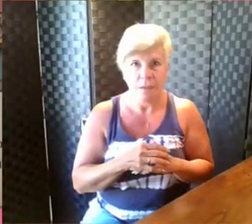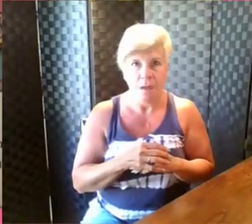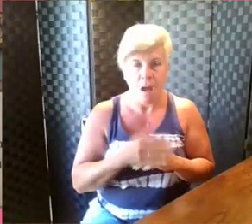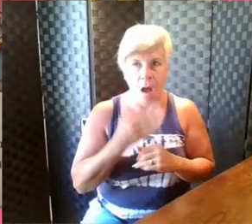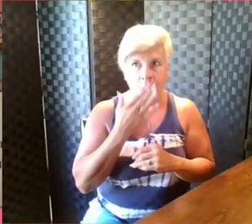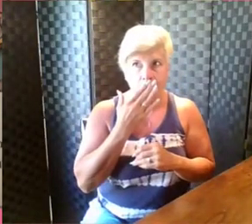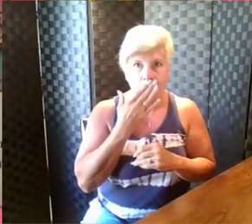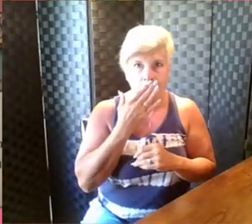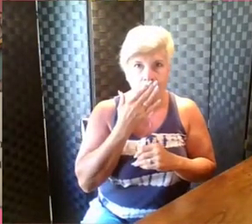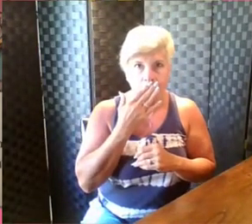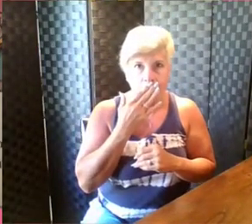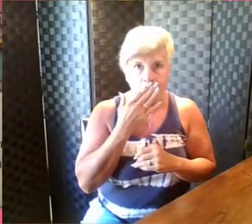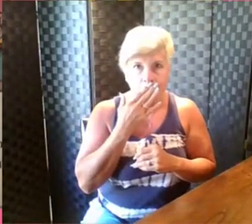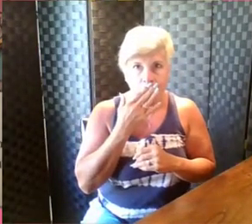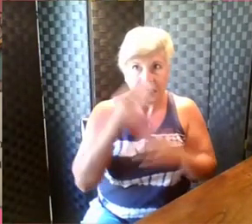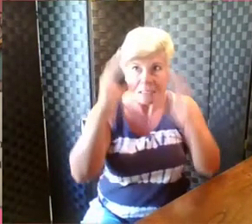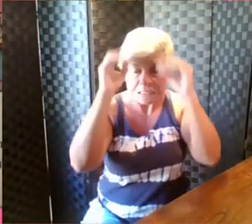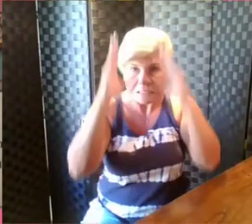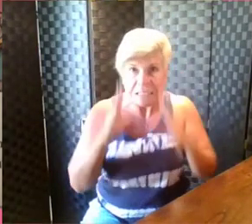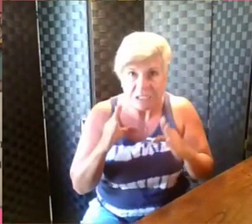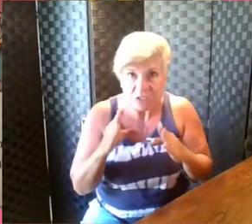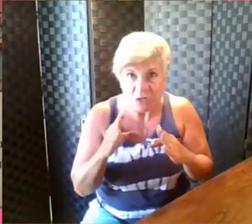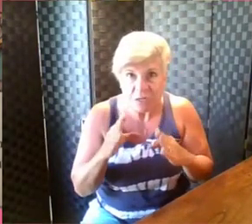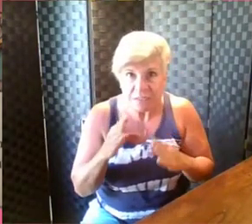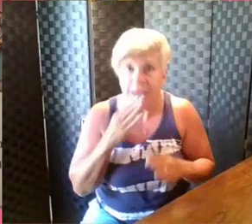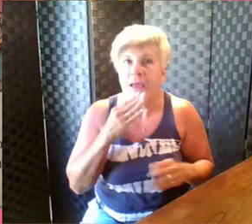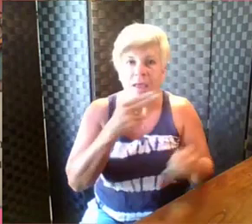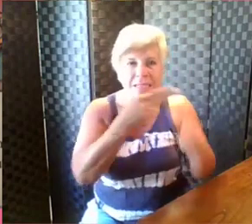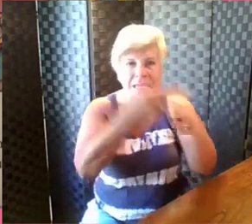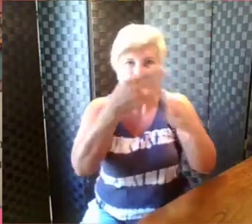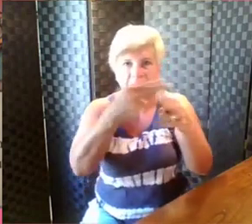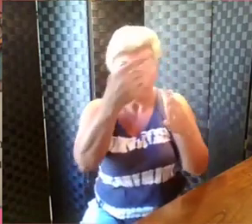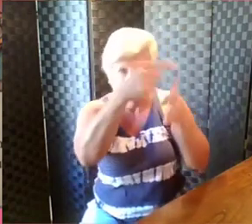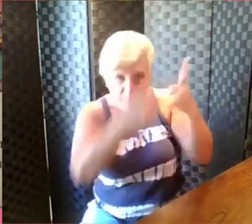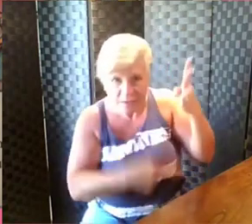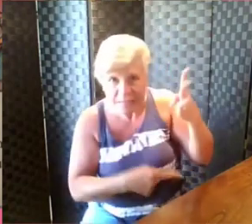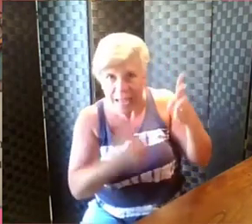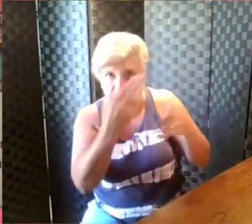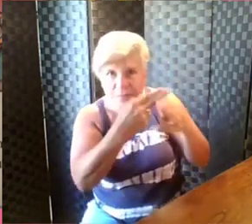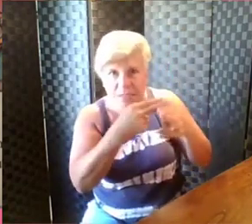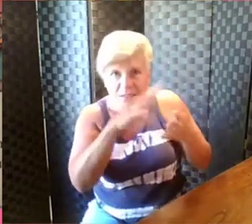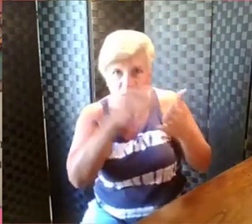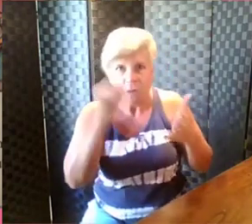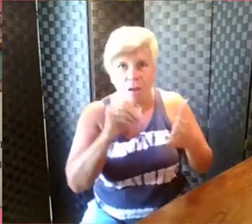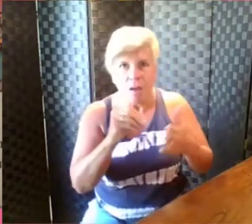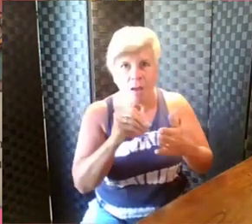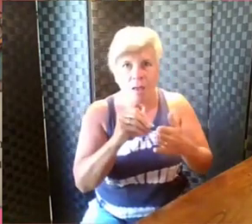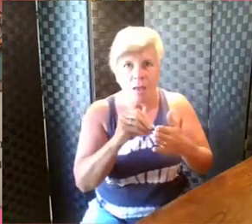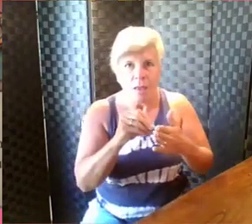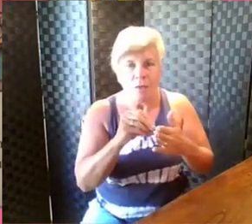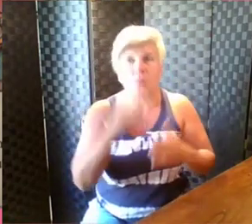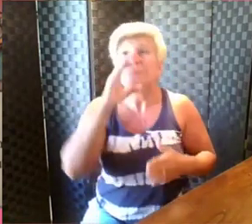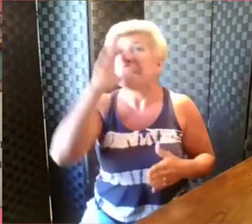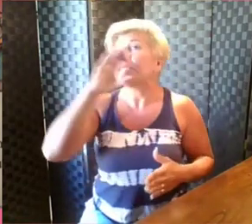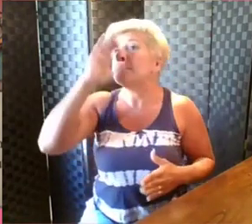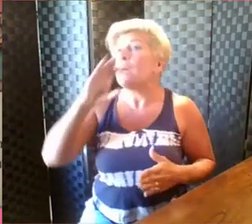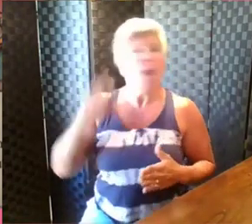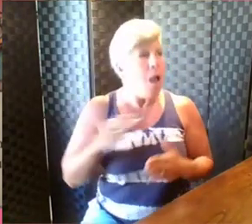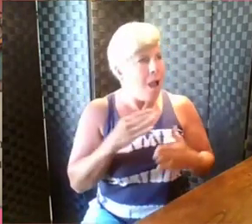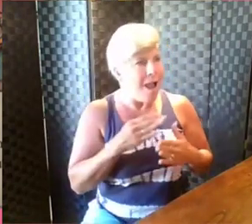But when Mrs. Chud took roll call, everyone giggled upon hearing Chrysanthemum's name.